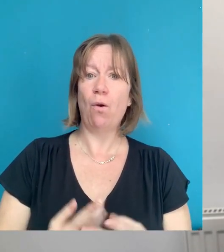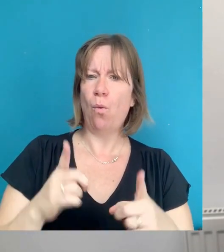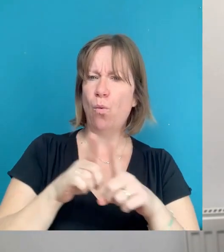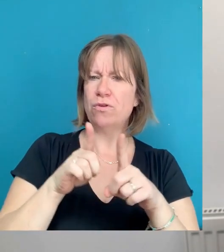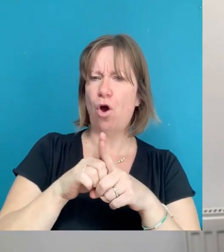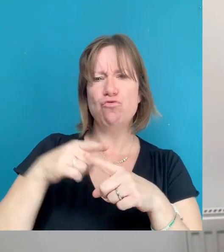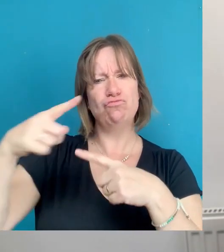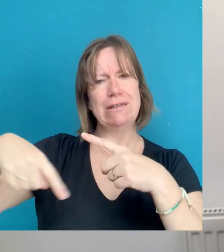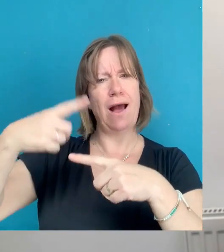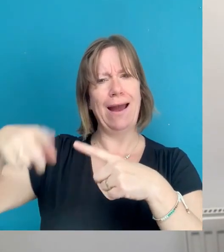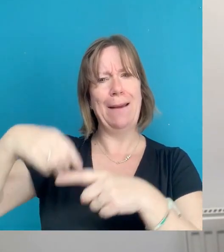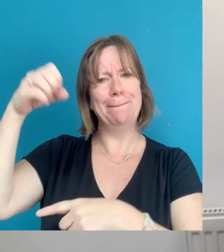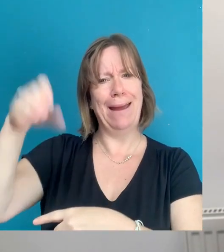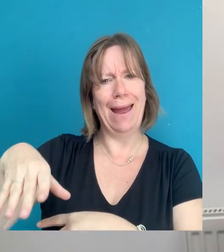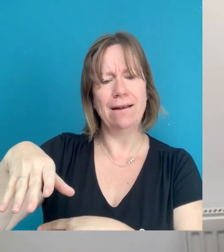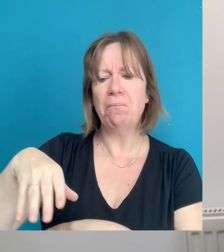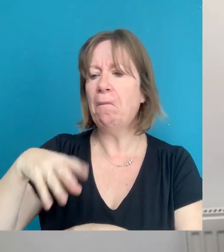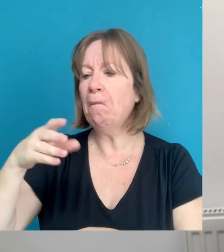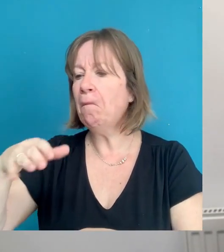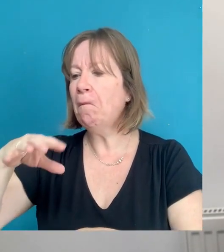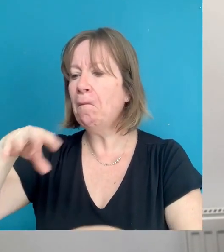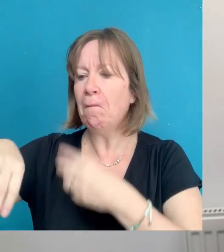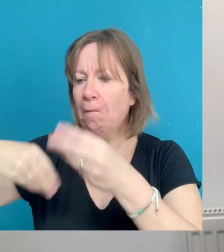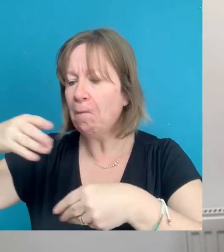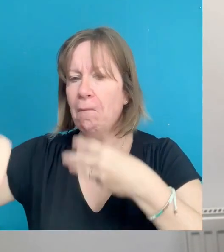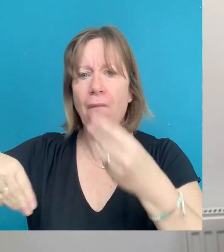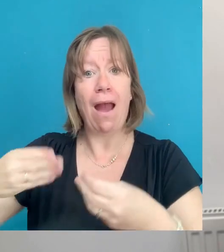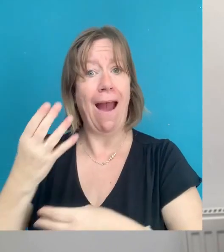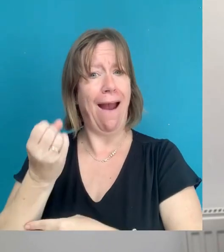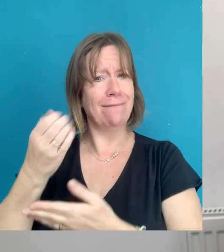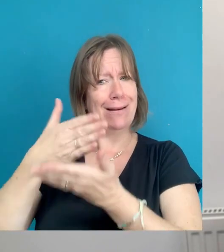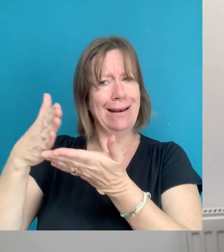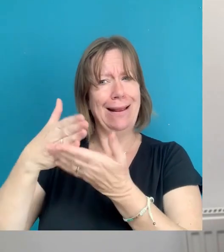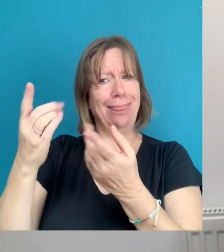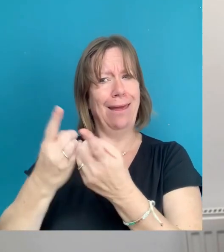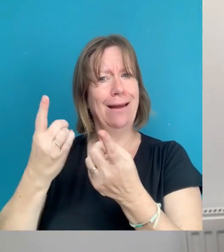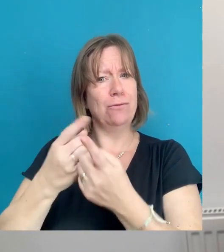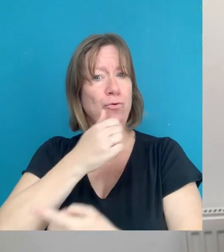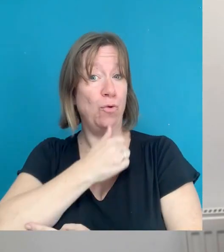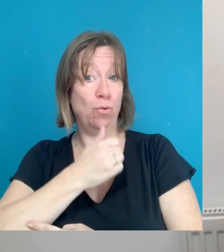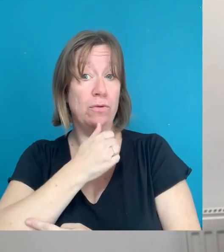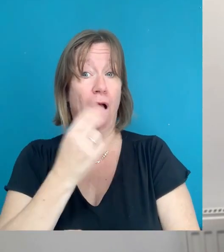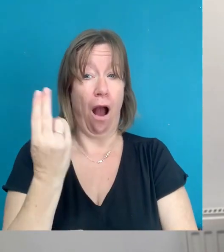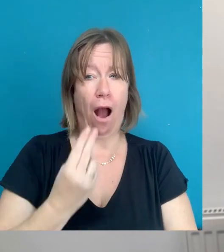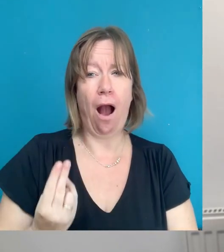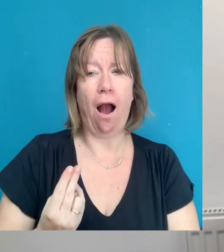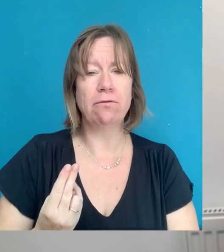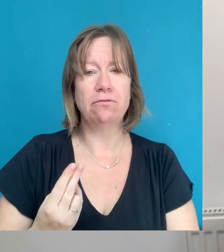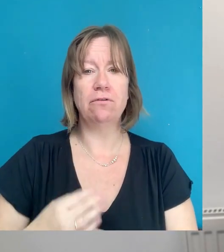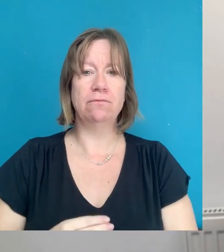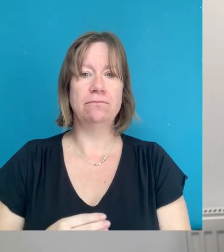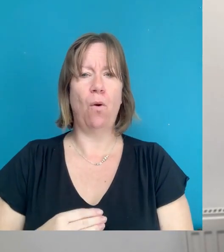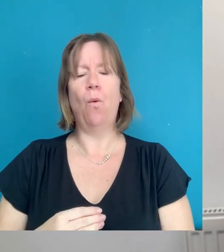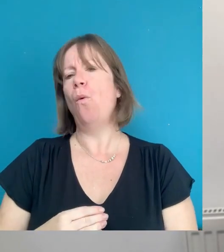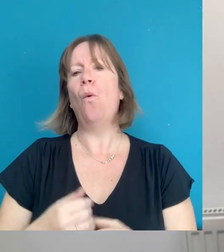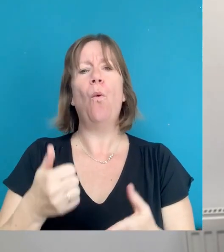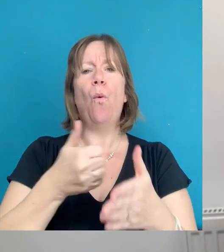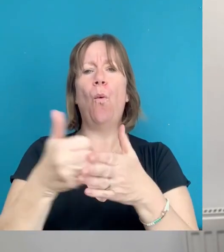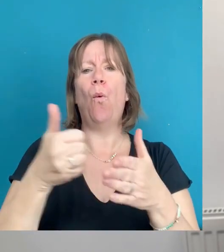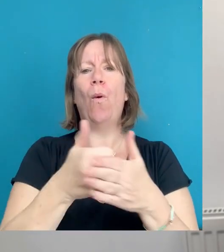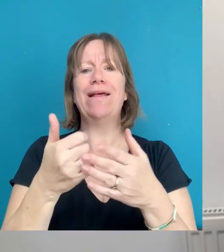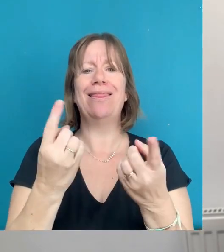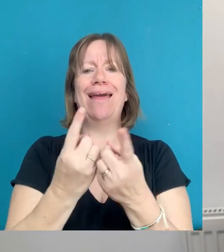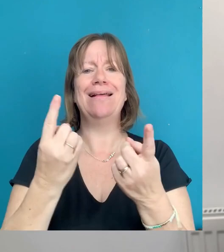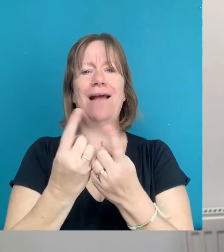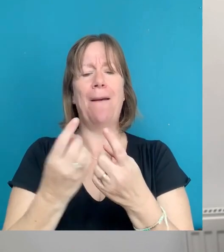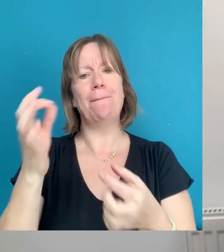also kind of what have you got in your recycling bin that's clean, that can be used for art projects. There's always stuff coming